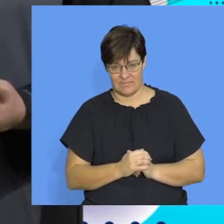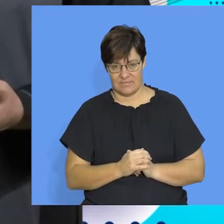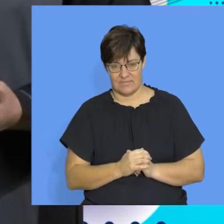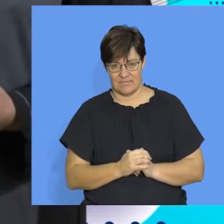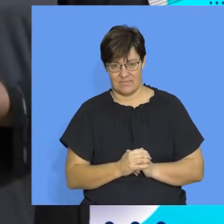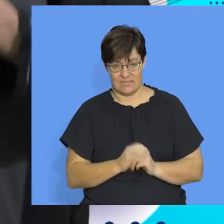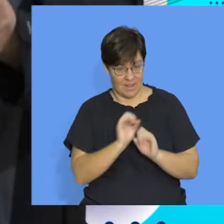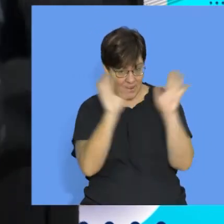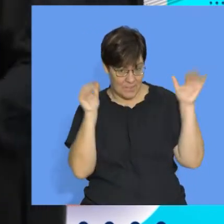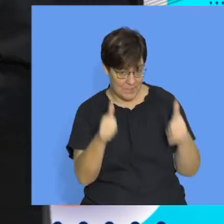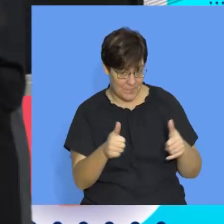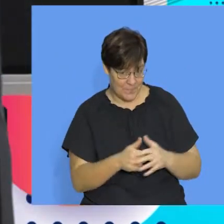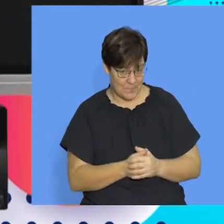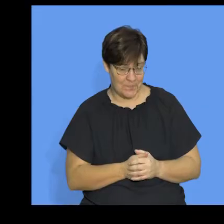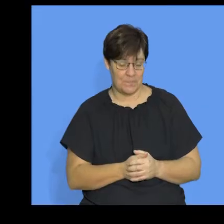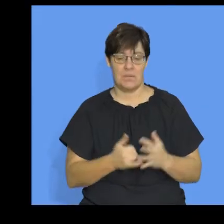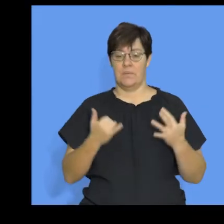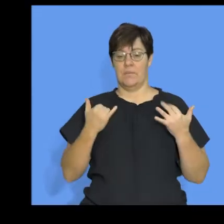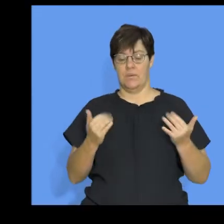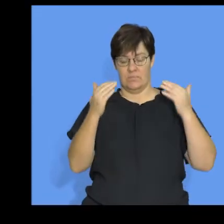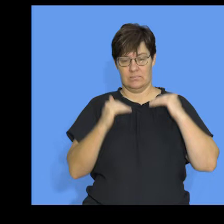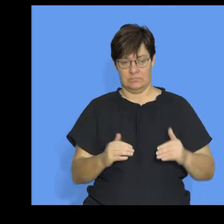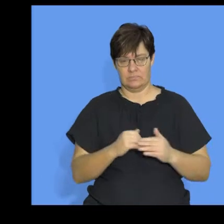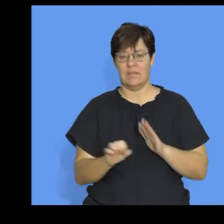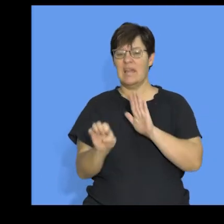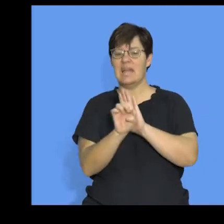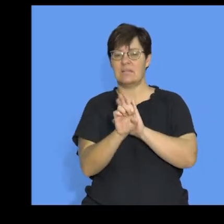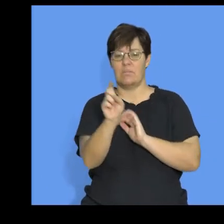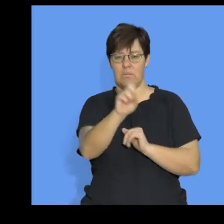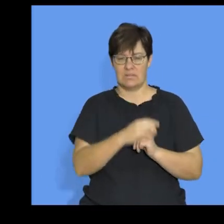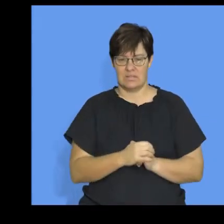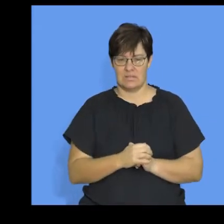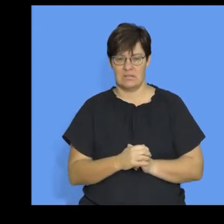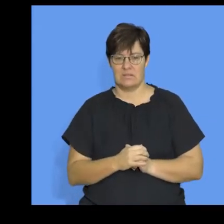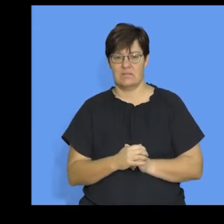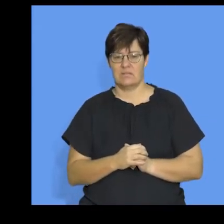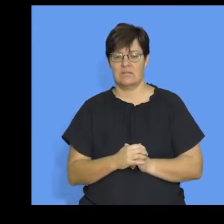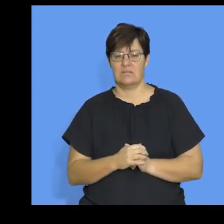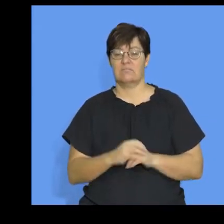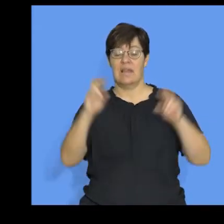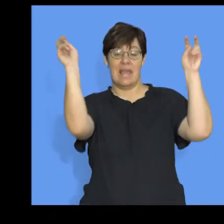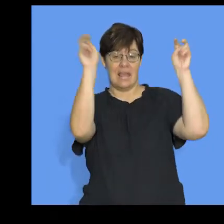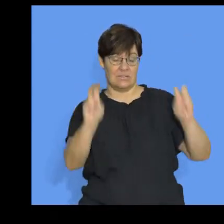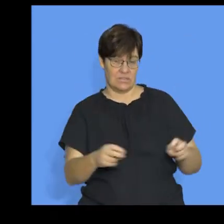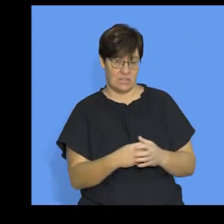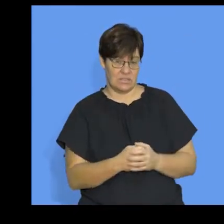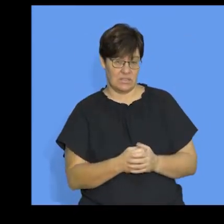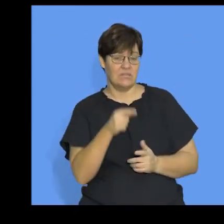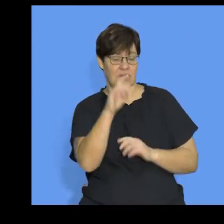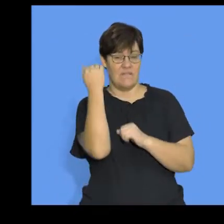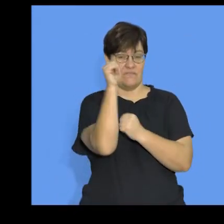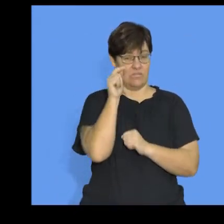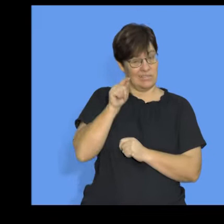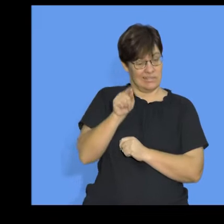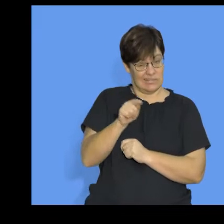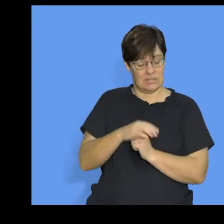Clear? Right. So now, what are examples of this? We've mentioned the electricity of the factory. We've